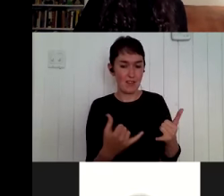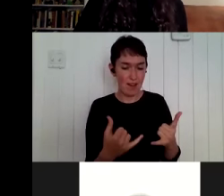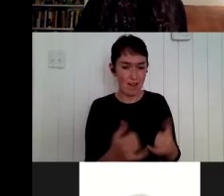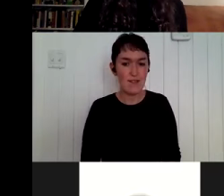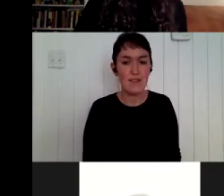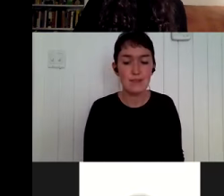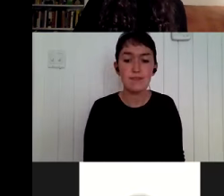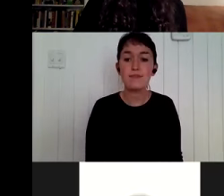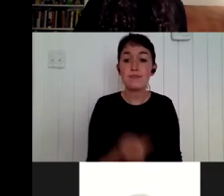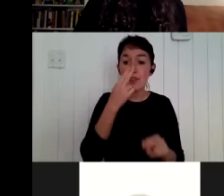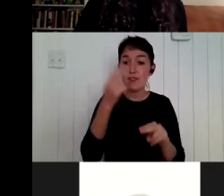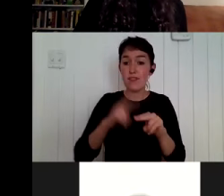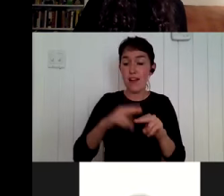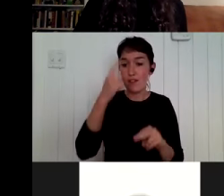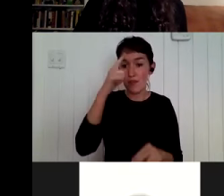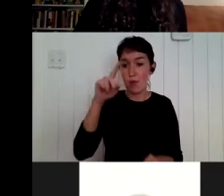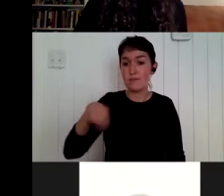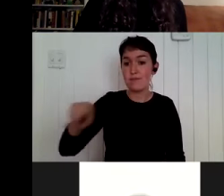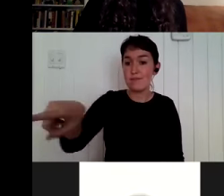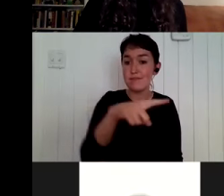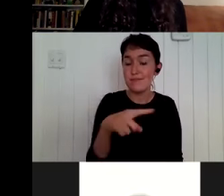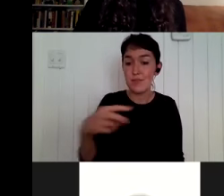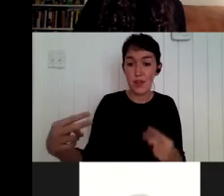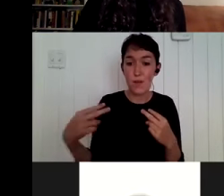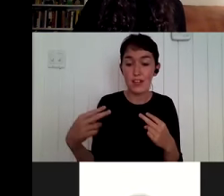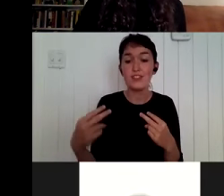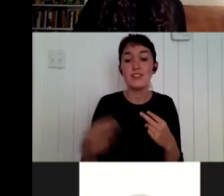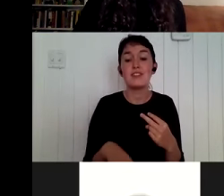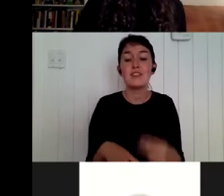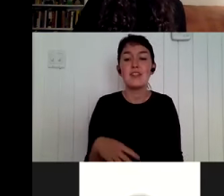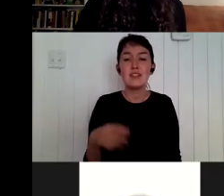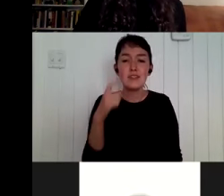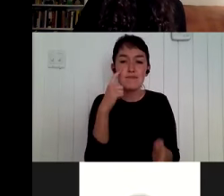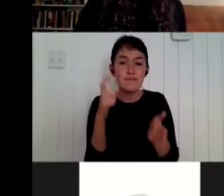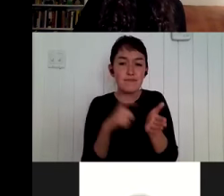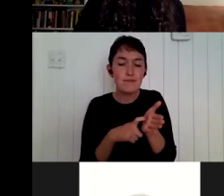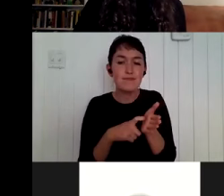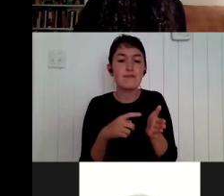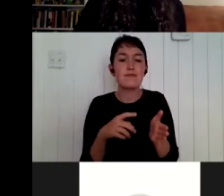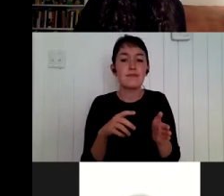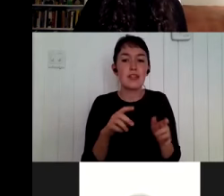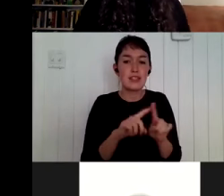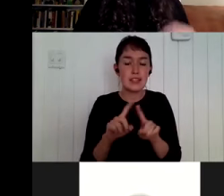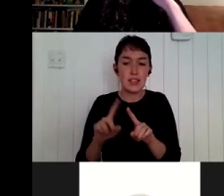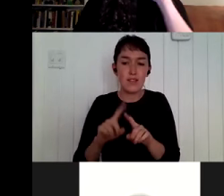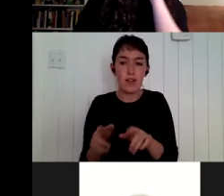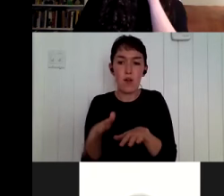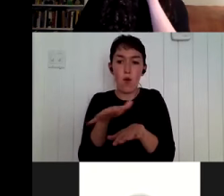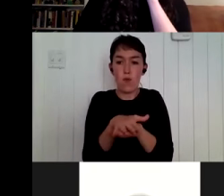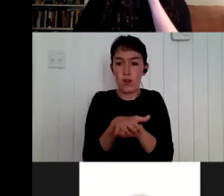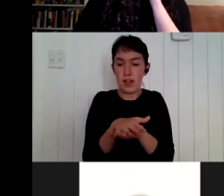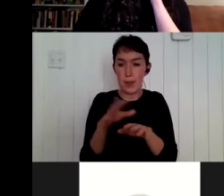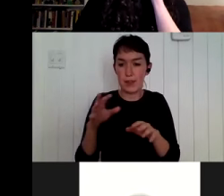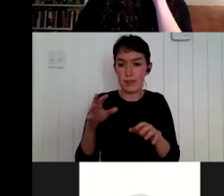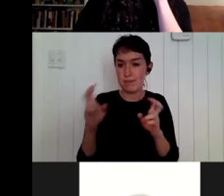the audience is to, speculate on some relationships or overlaps that you could see that sort of might relate some of these things